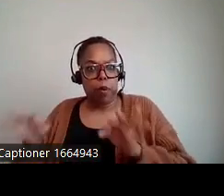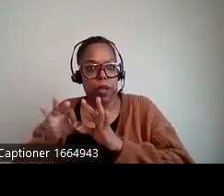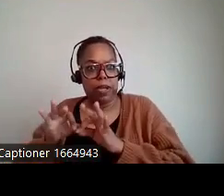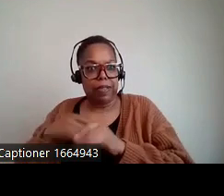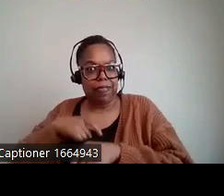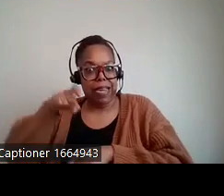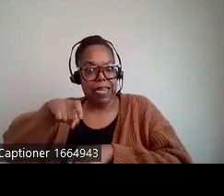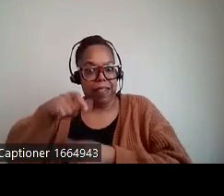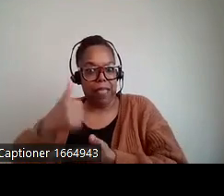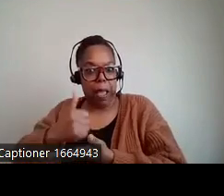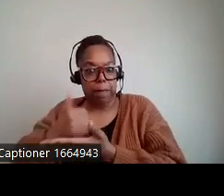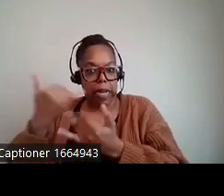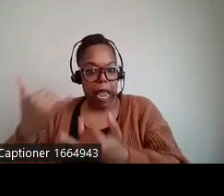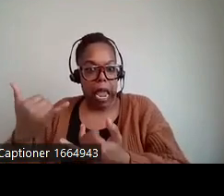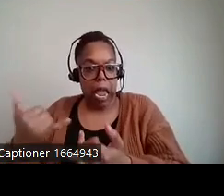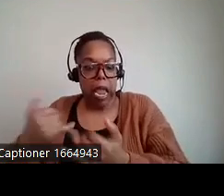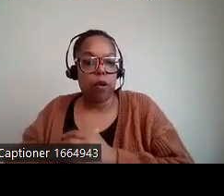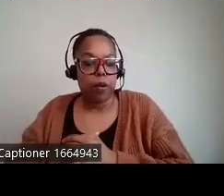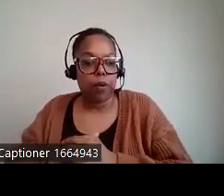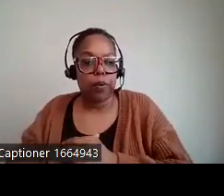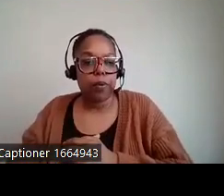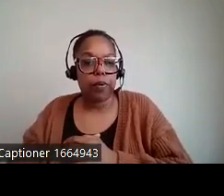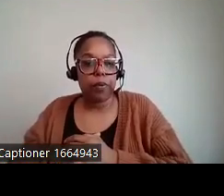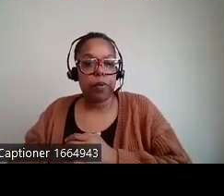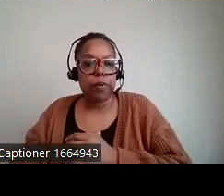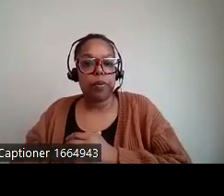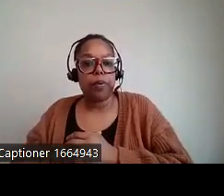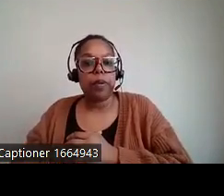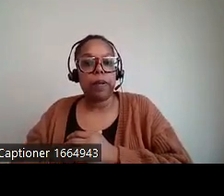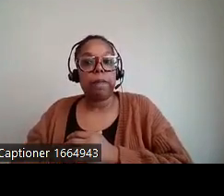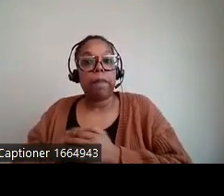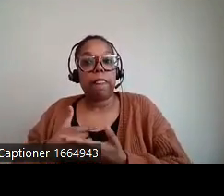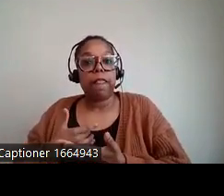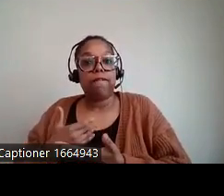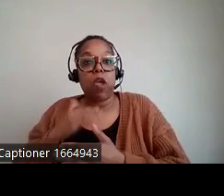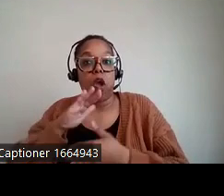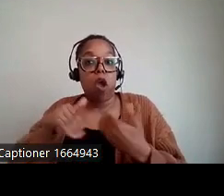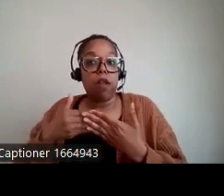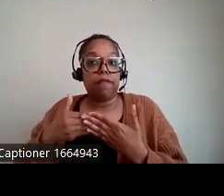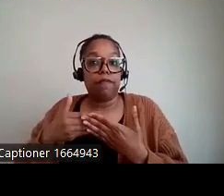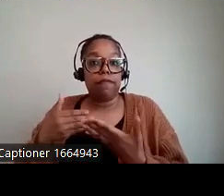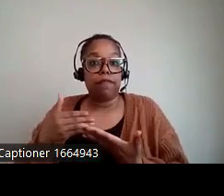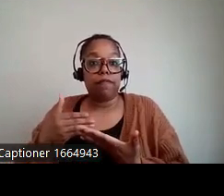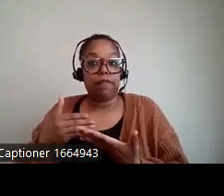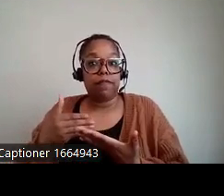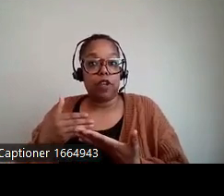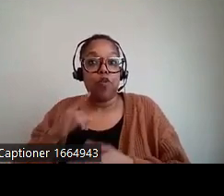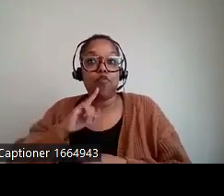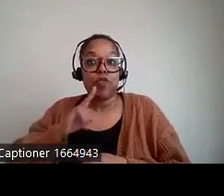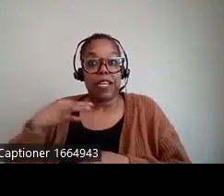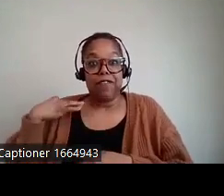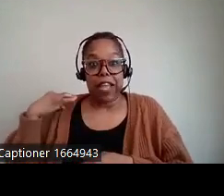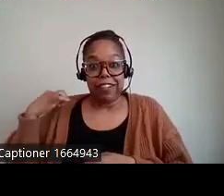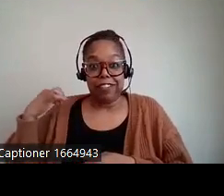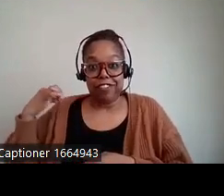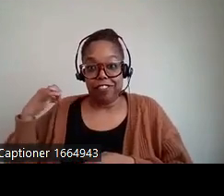then. The other important thing is that we are completely voluntary and at will. So a family can